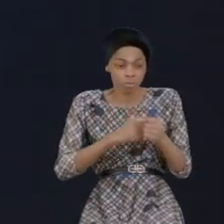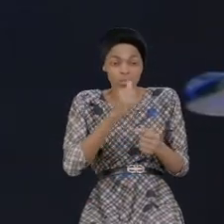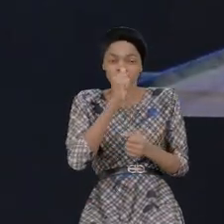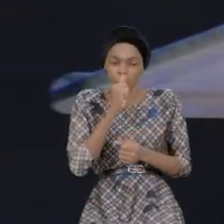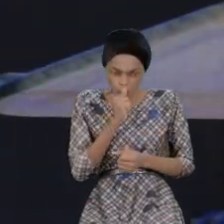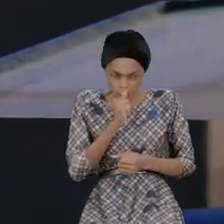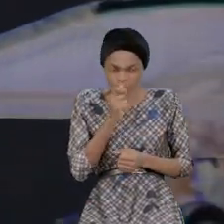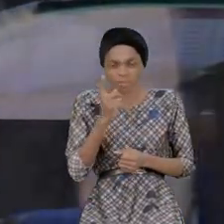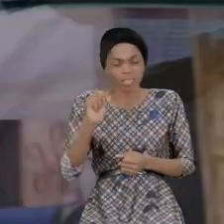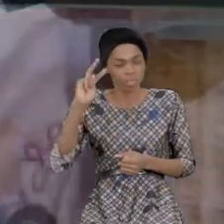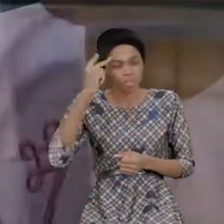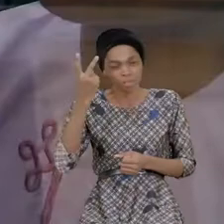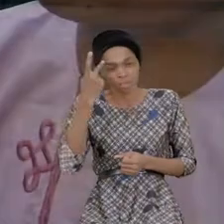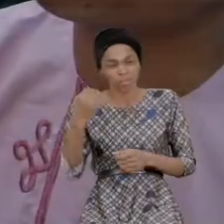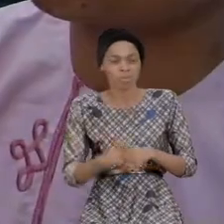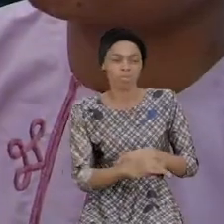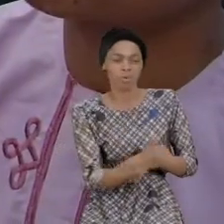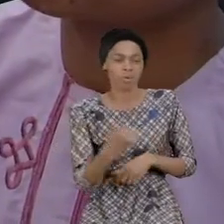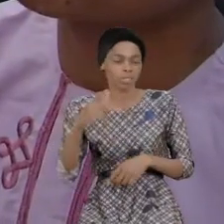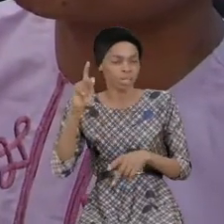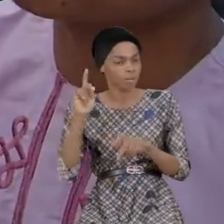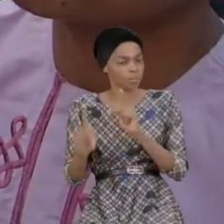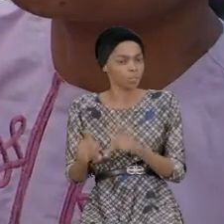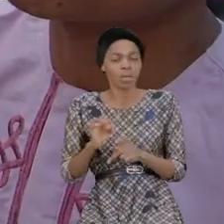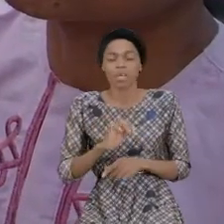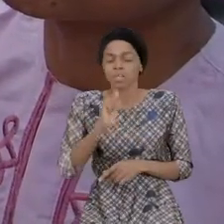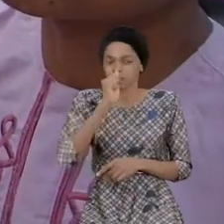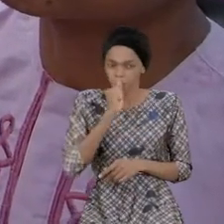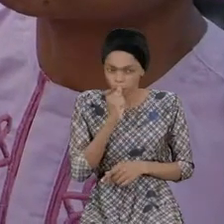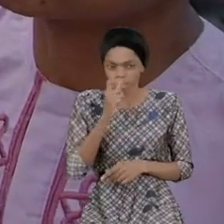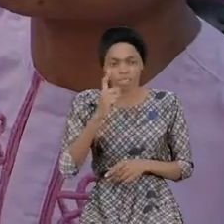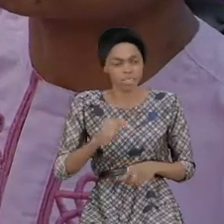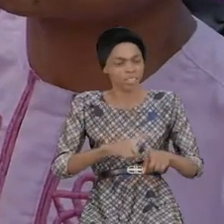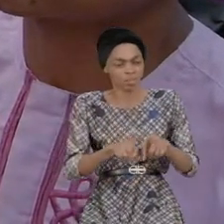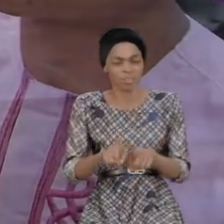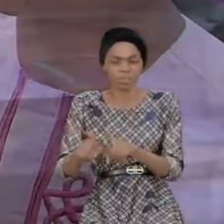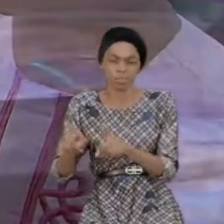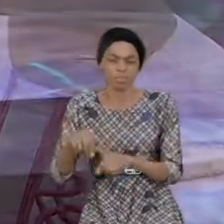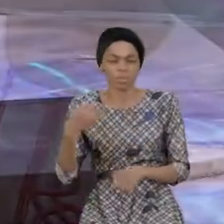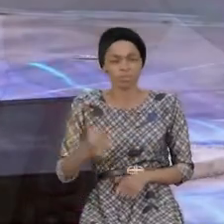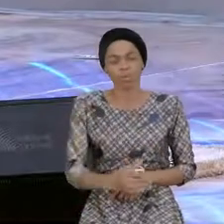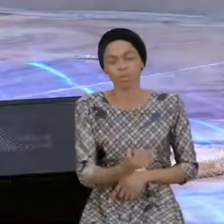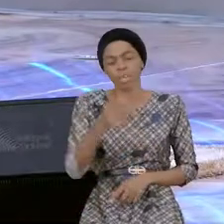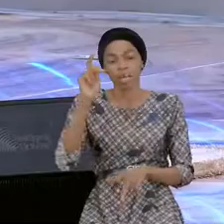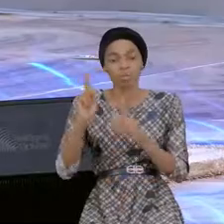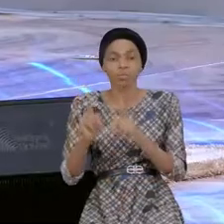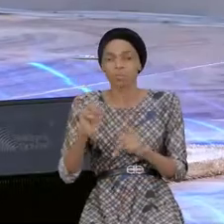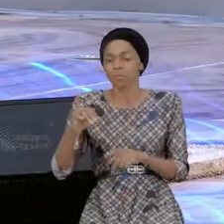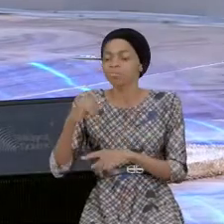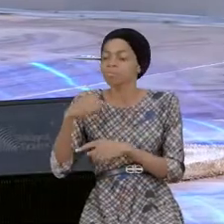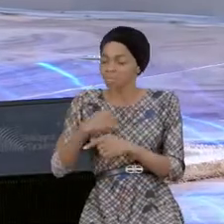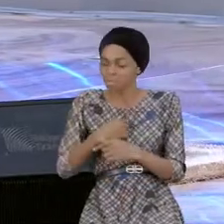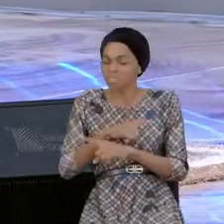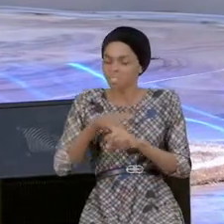the idiosyncrasies and peculiarities of other people. It's different. They are